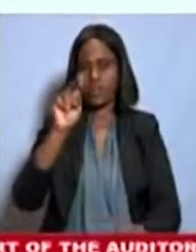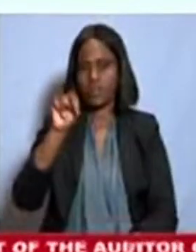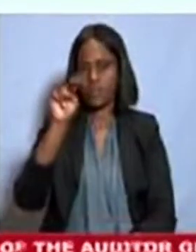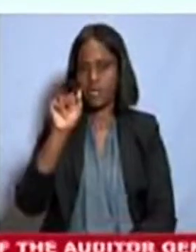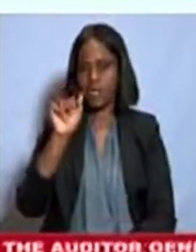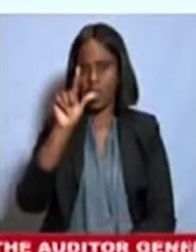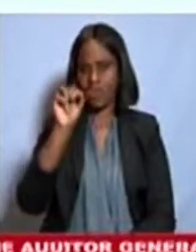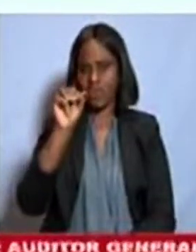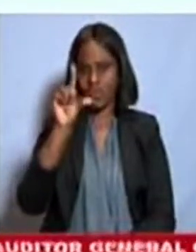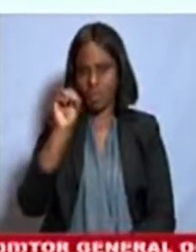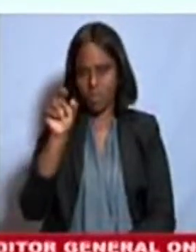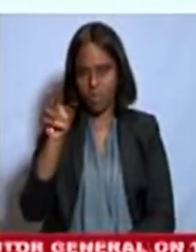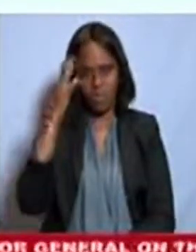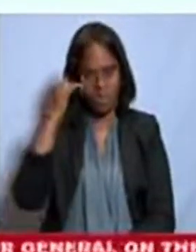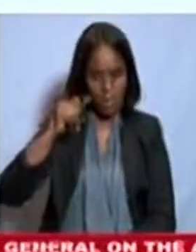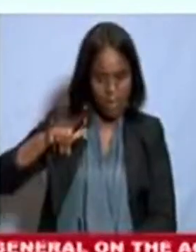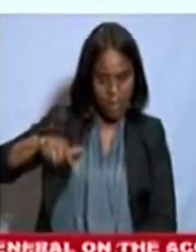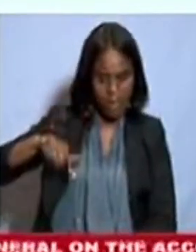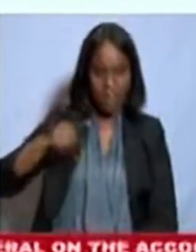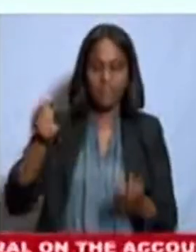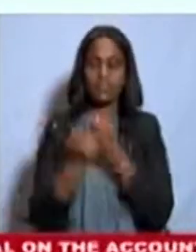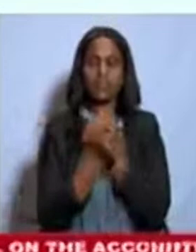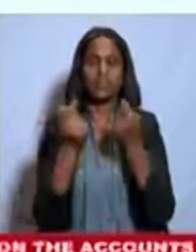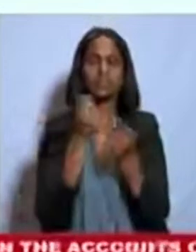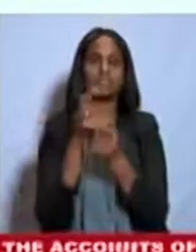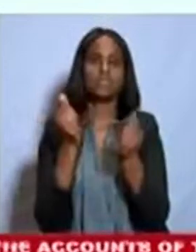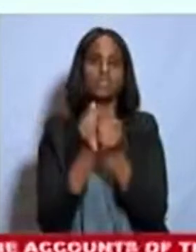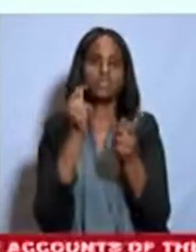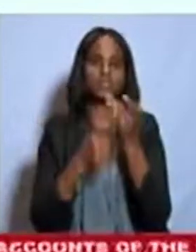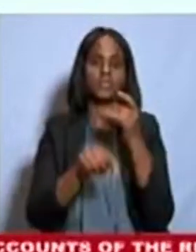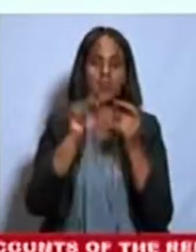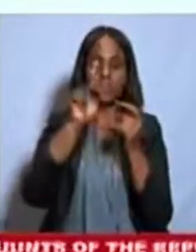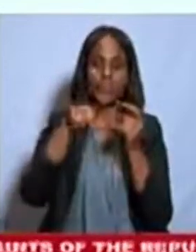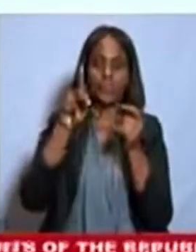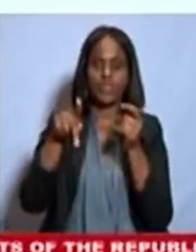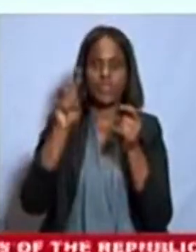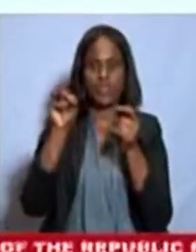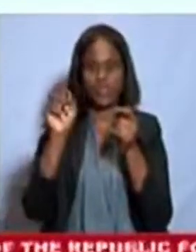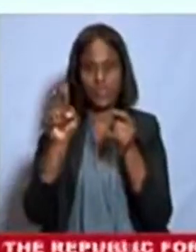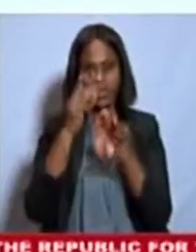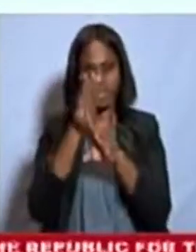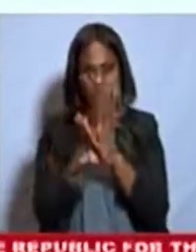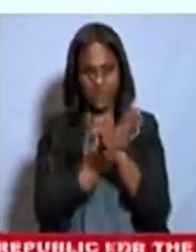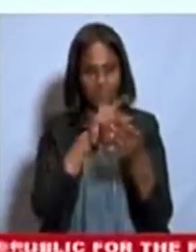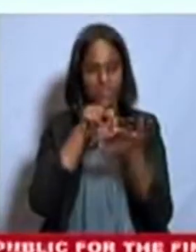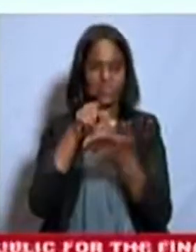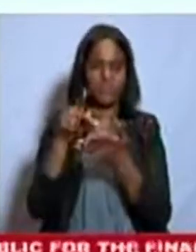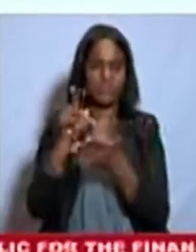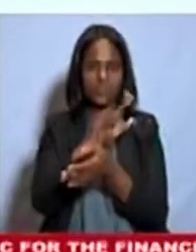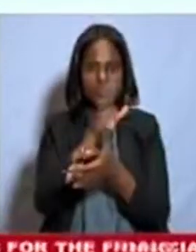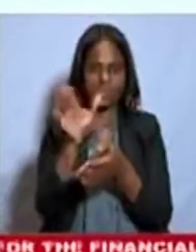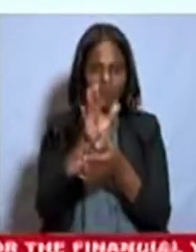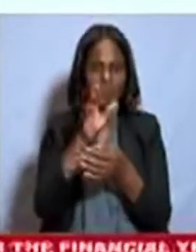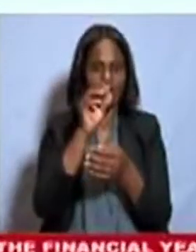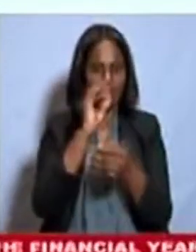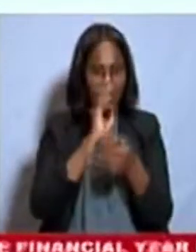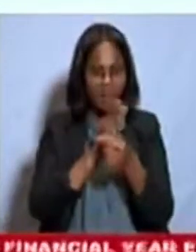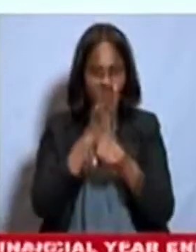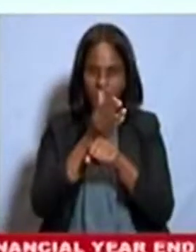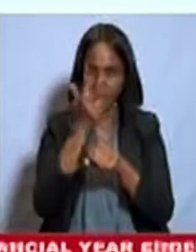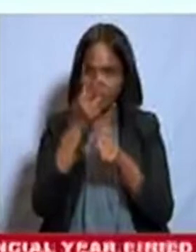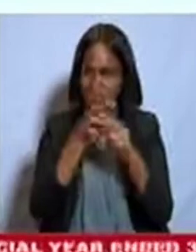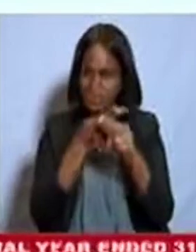was as a result of changes regarding PayPoint managers prior to the payment of the bi-monthly